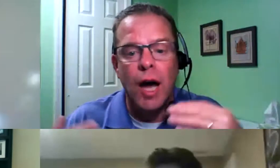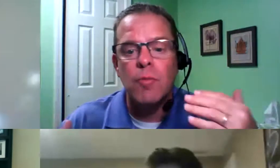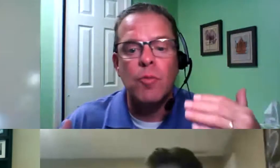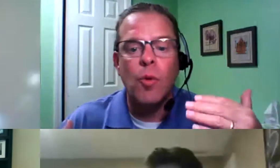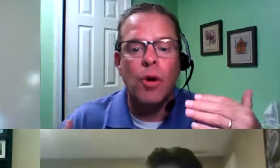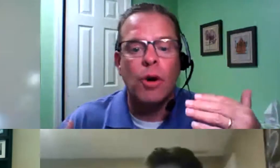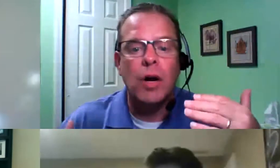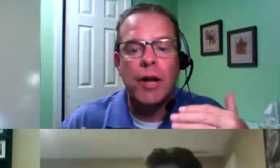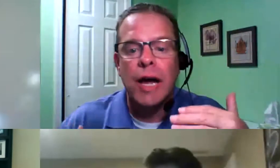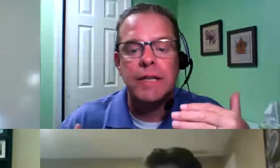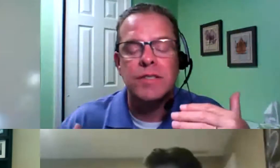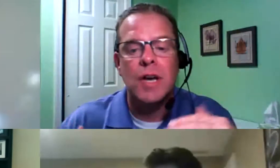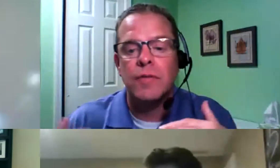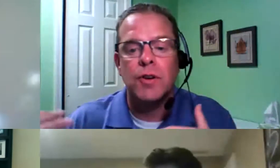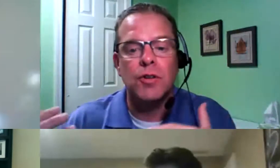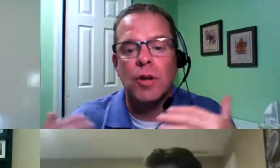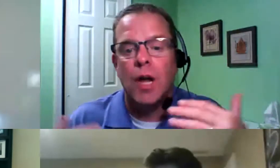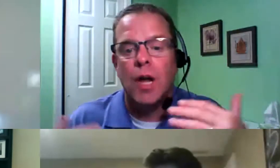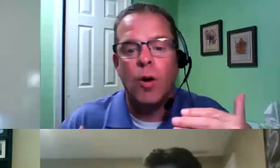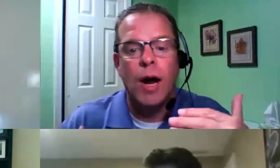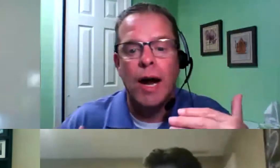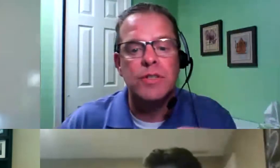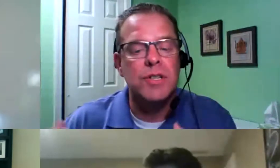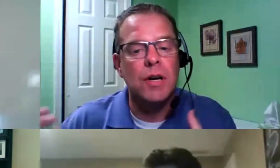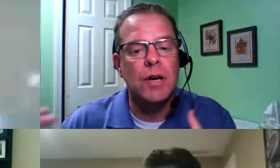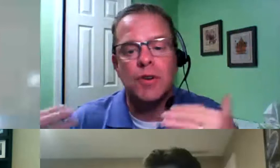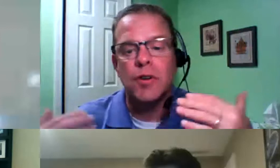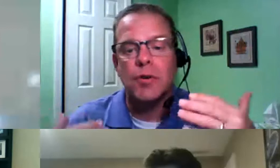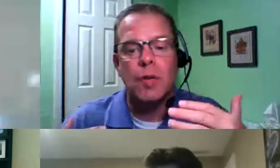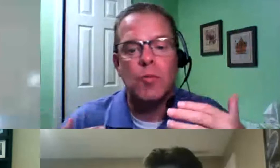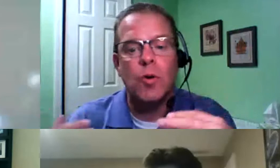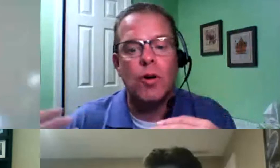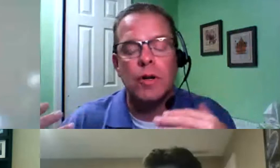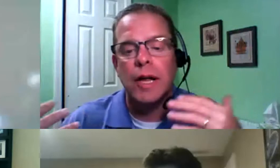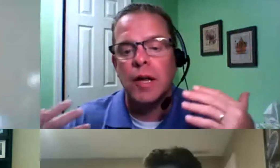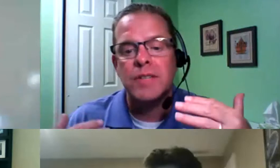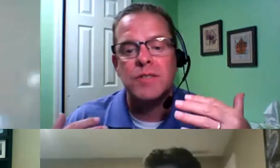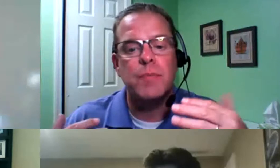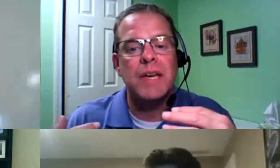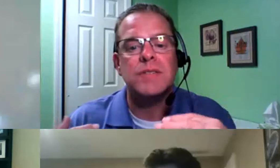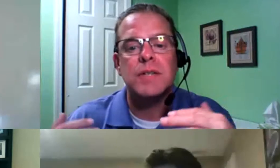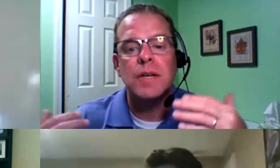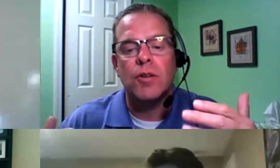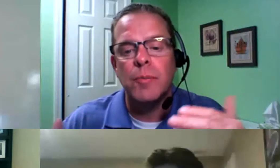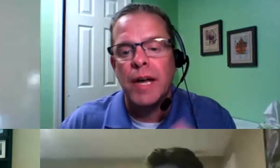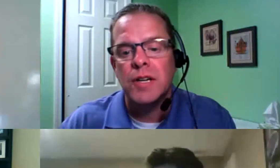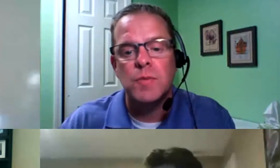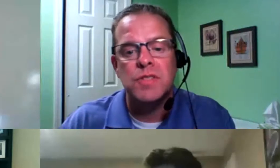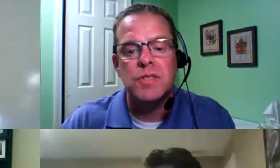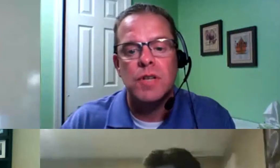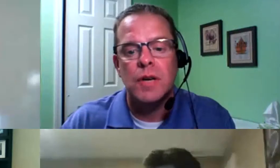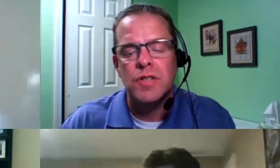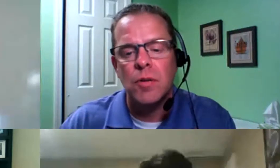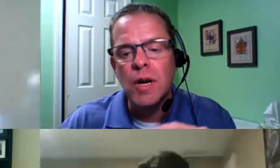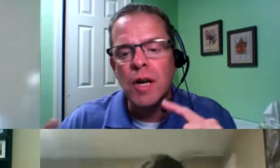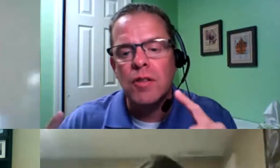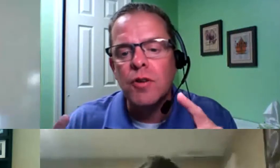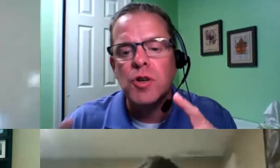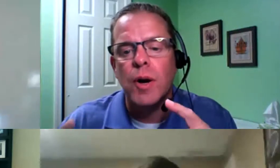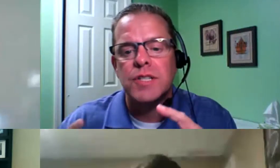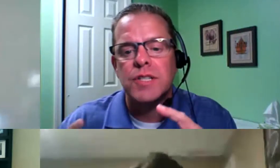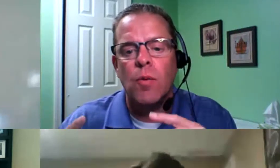You're going to do a lot more online stuff. You're going to do a lot more hybrid stuff. You're going to do a lot more LMS-based learning management system stuff.